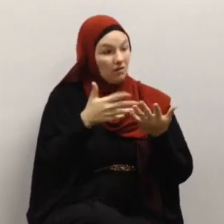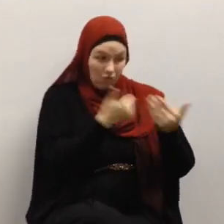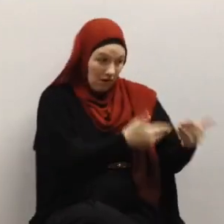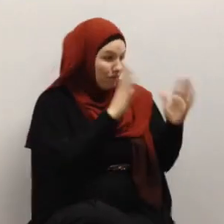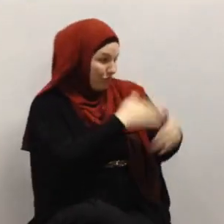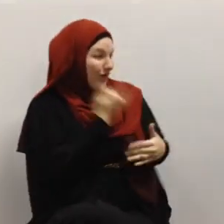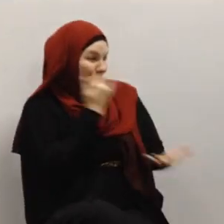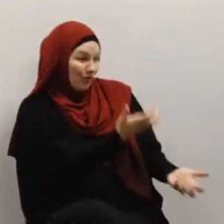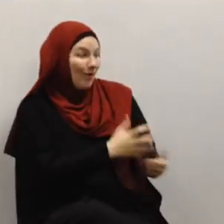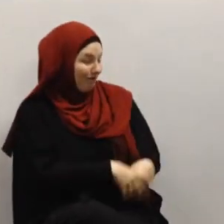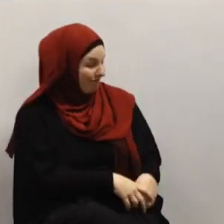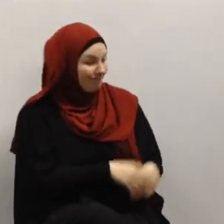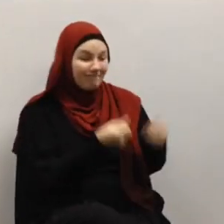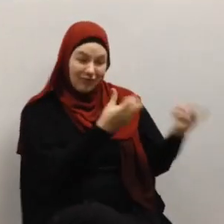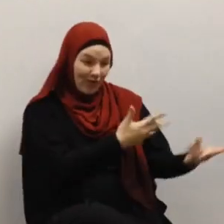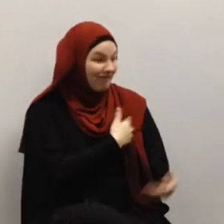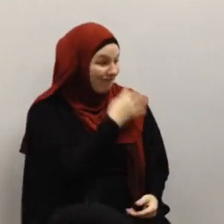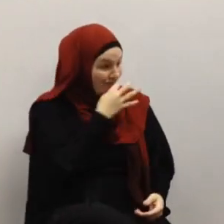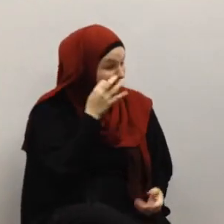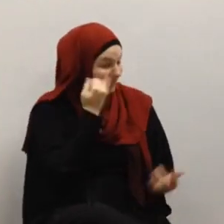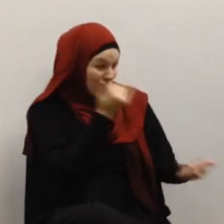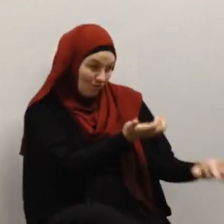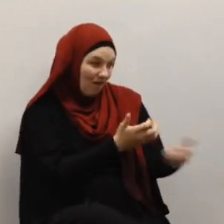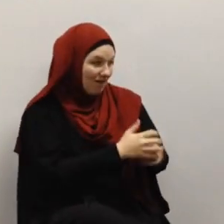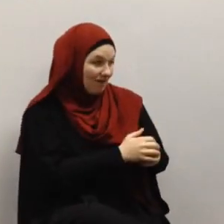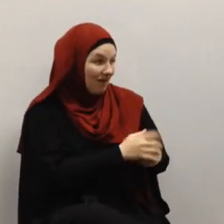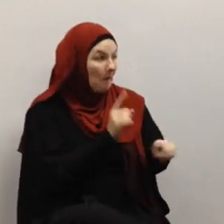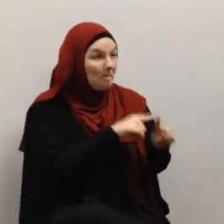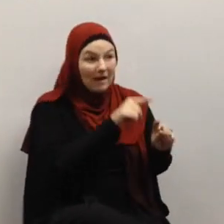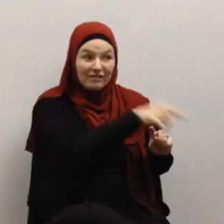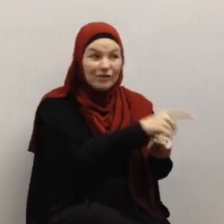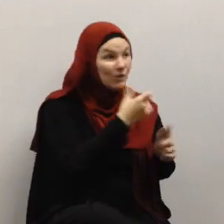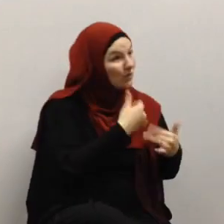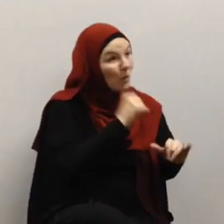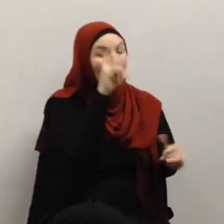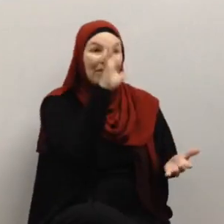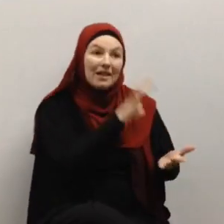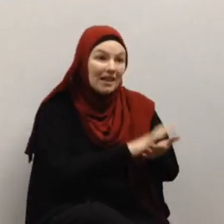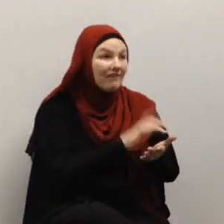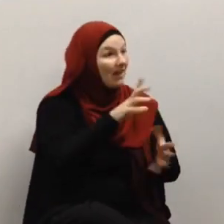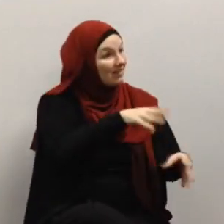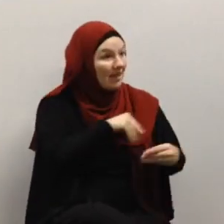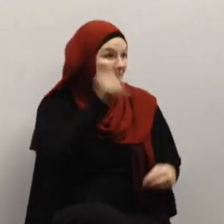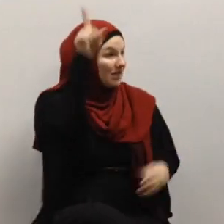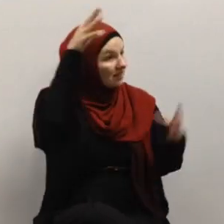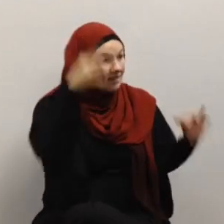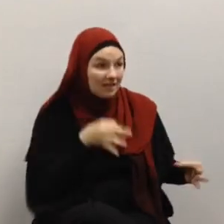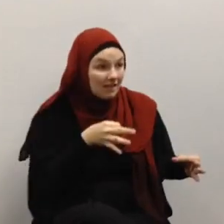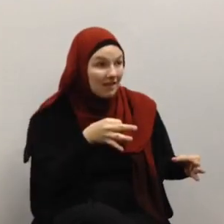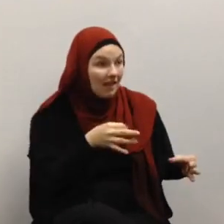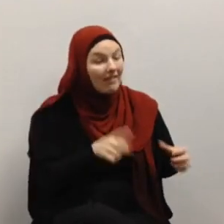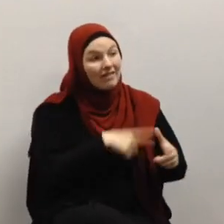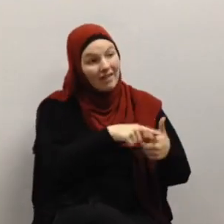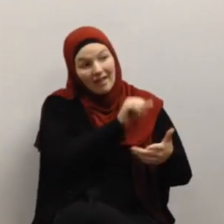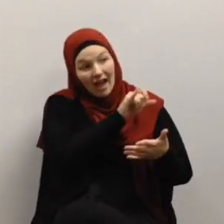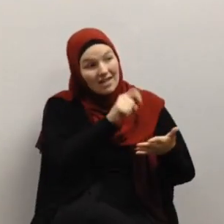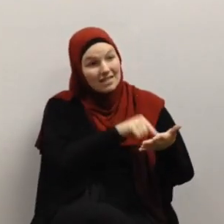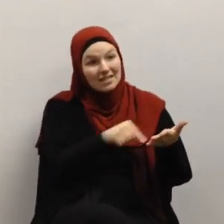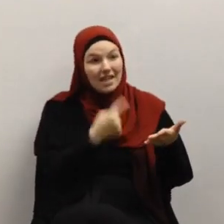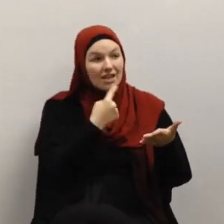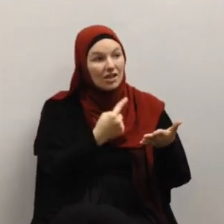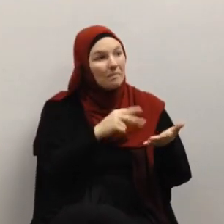Fast as many days as you can. But if you don't accept His judgment, the ayah is saying, you have rejected